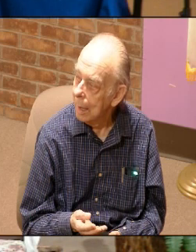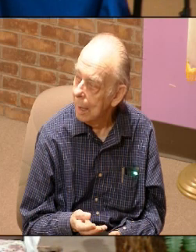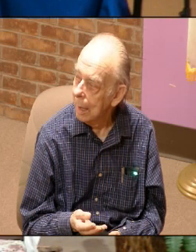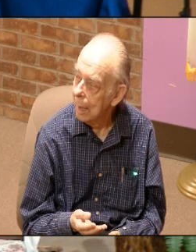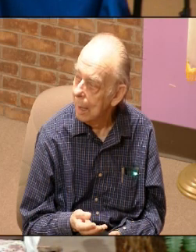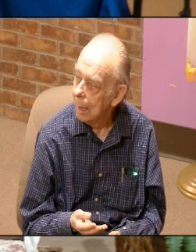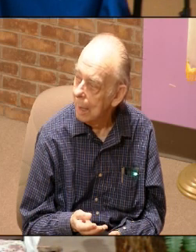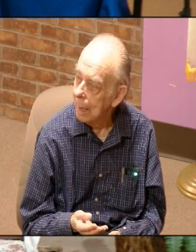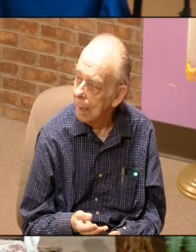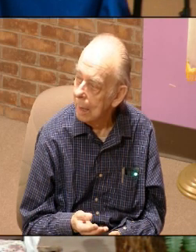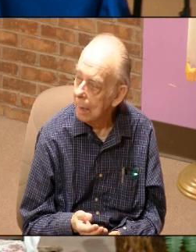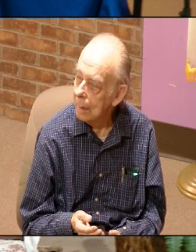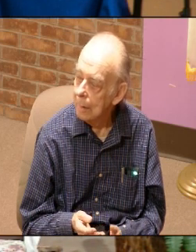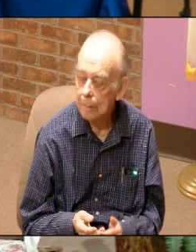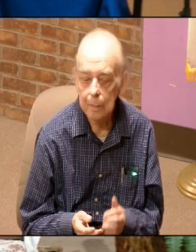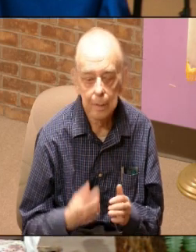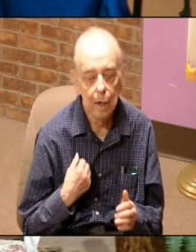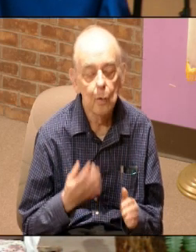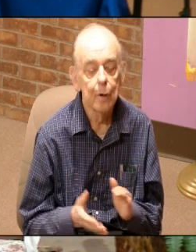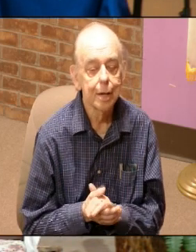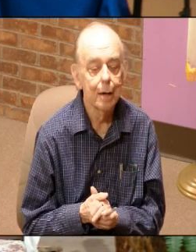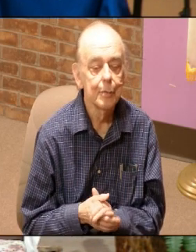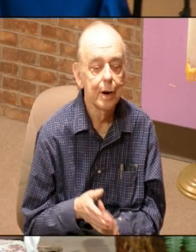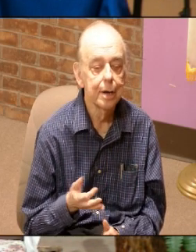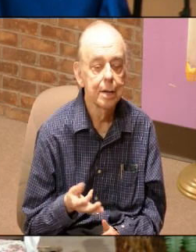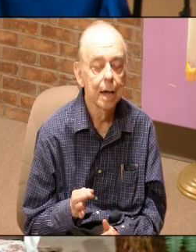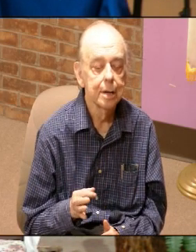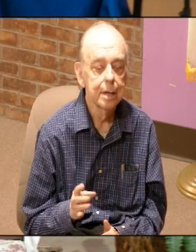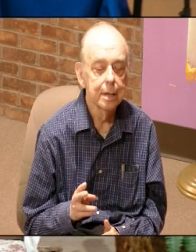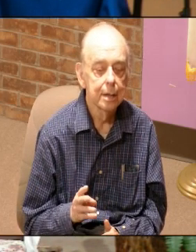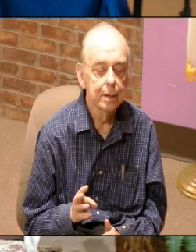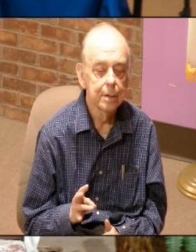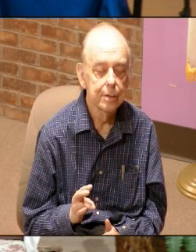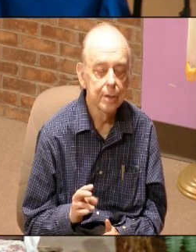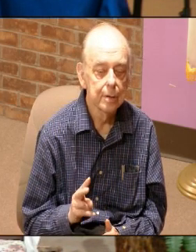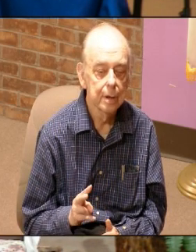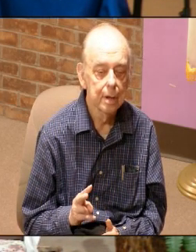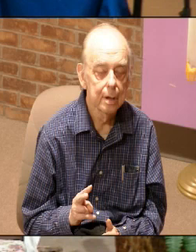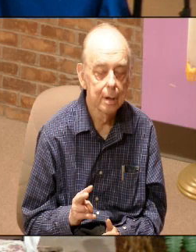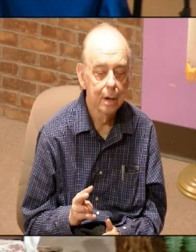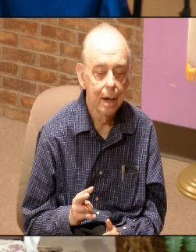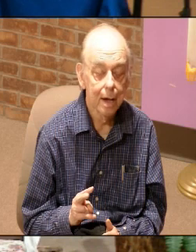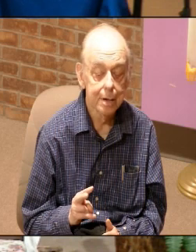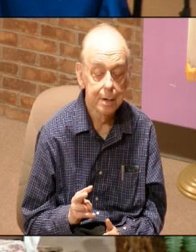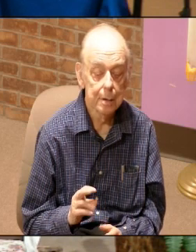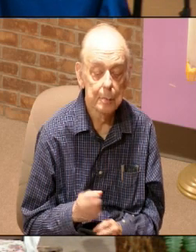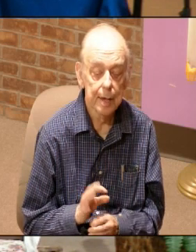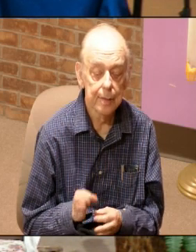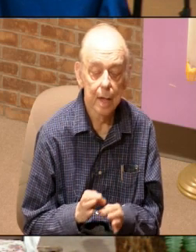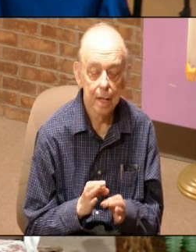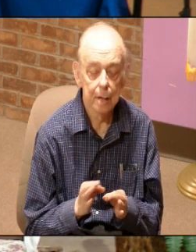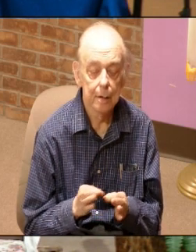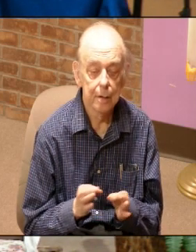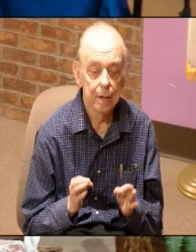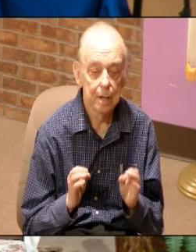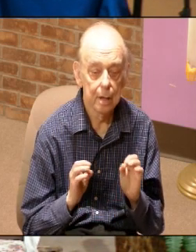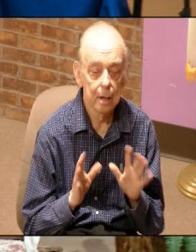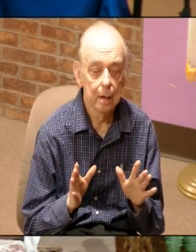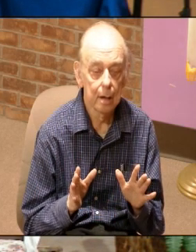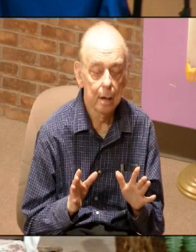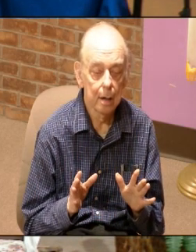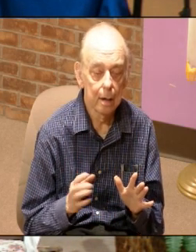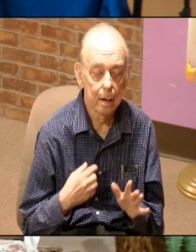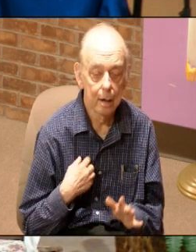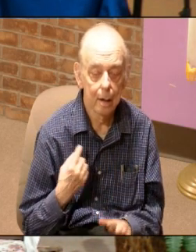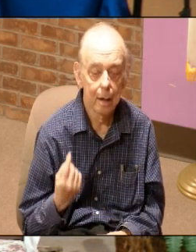no we got married in 72 yes yeah I need to clarify that because I